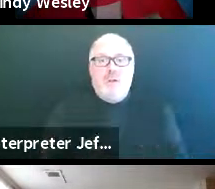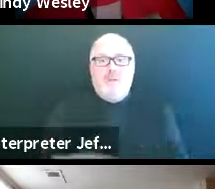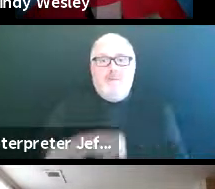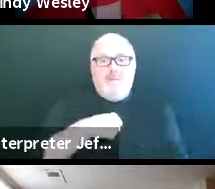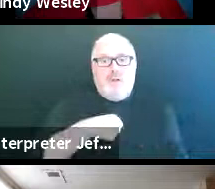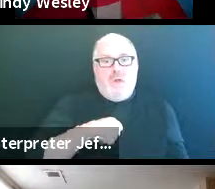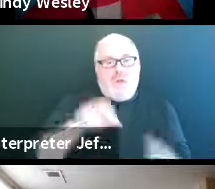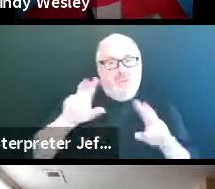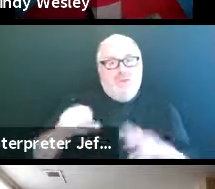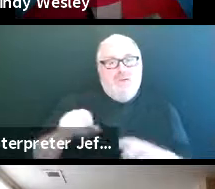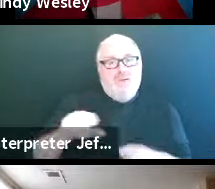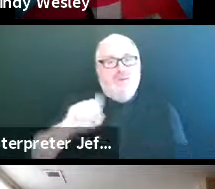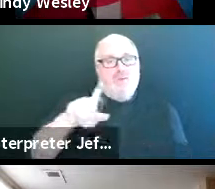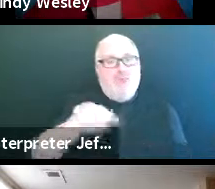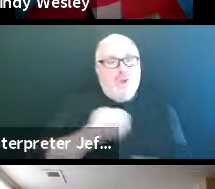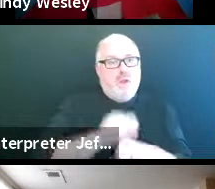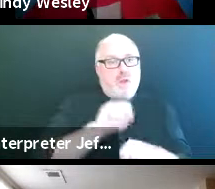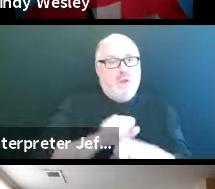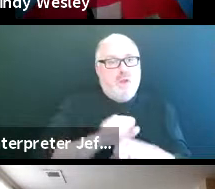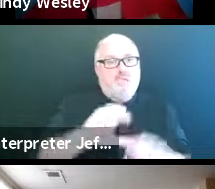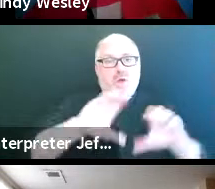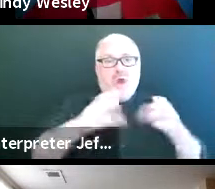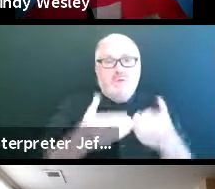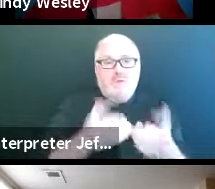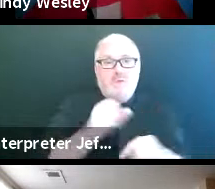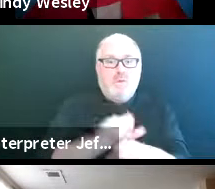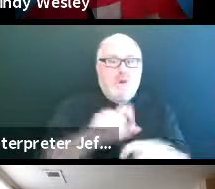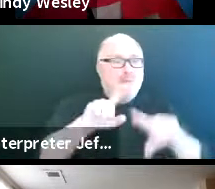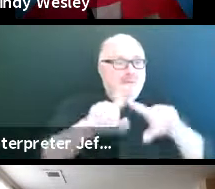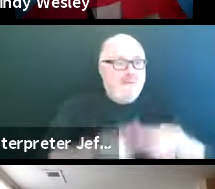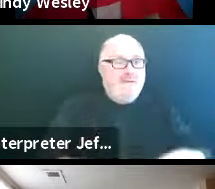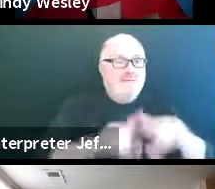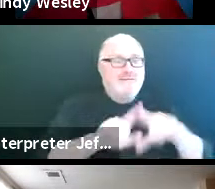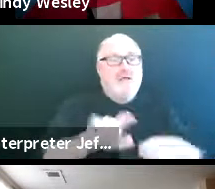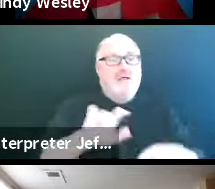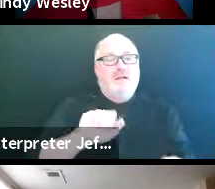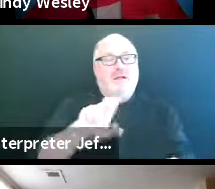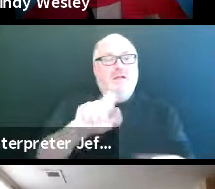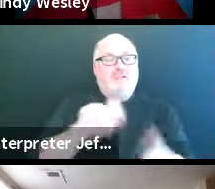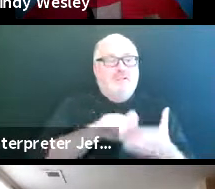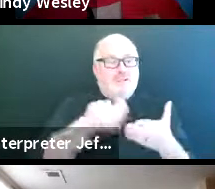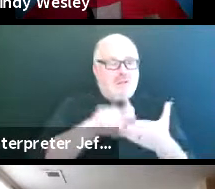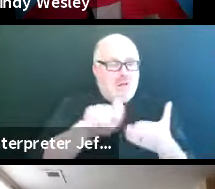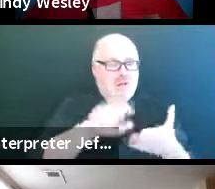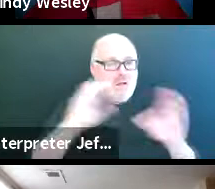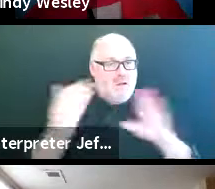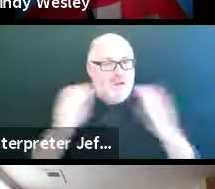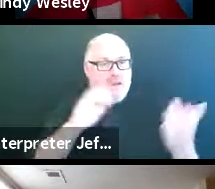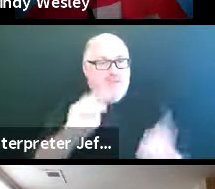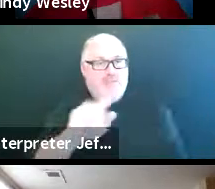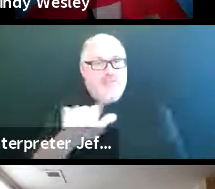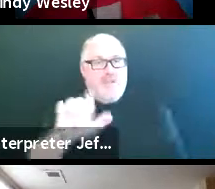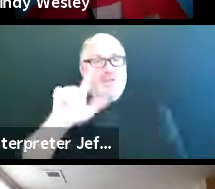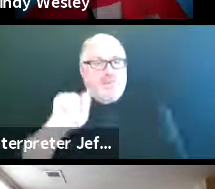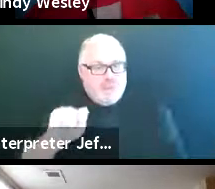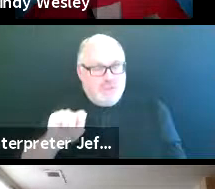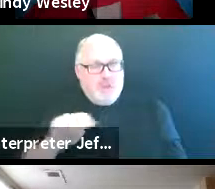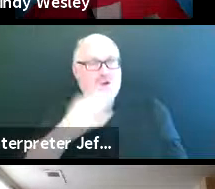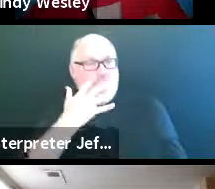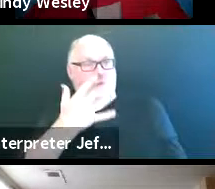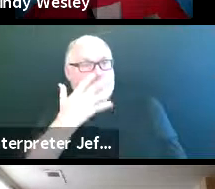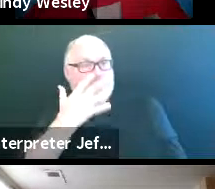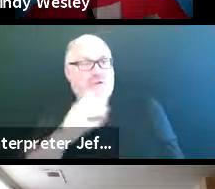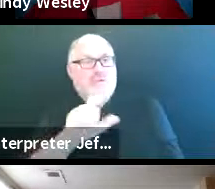an operatic work for ensemble based on Jane Austen's novel, with comparisons to Mozart's ensemble opera works,